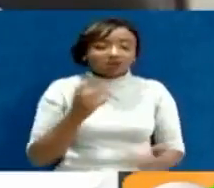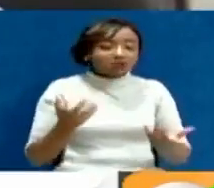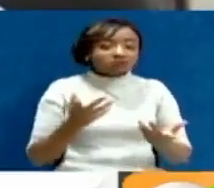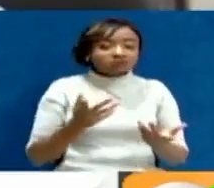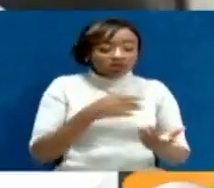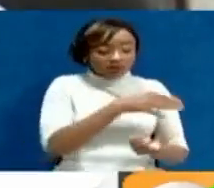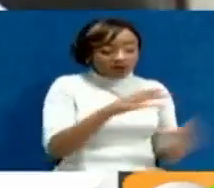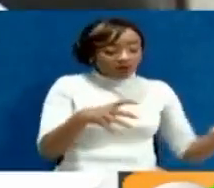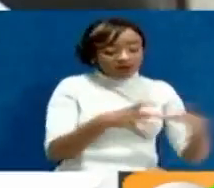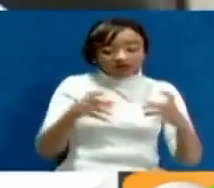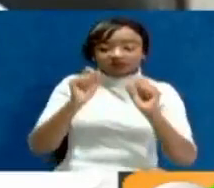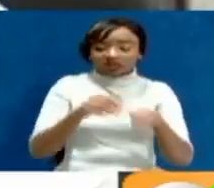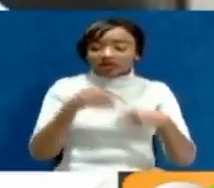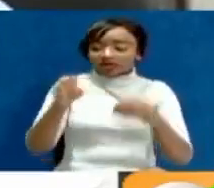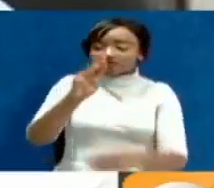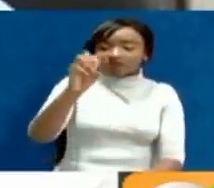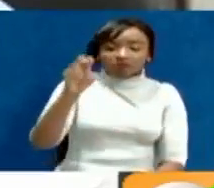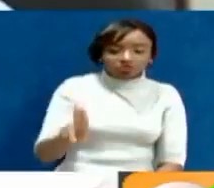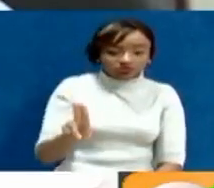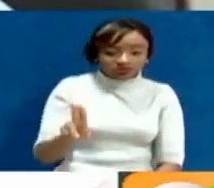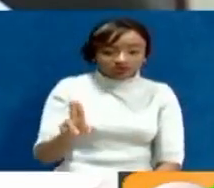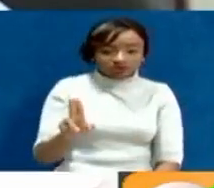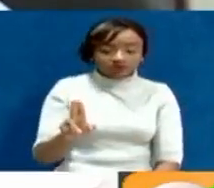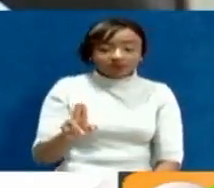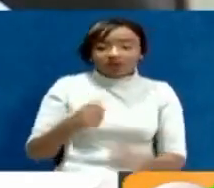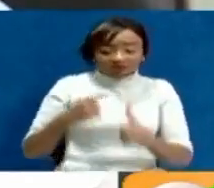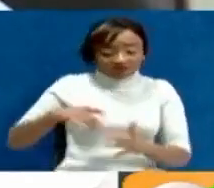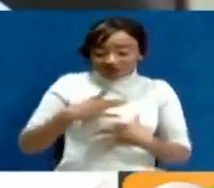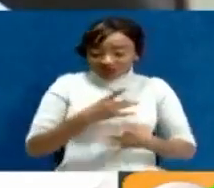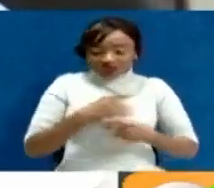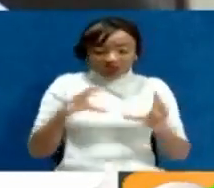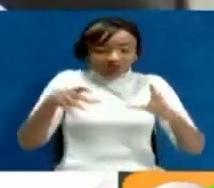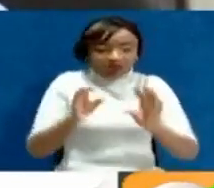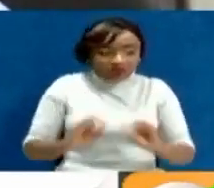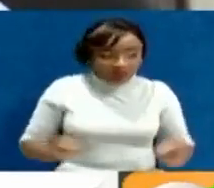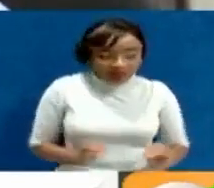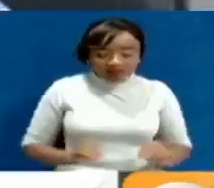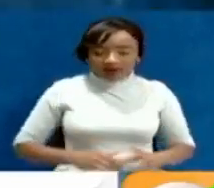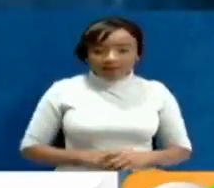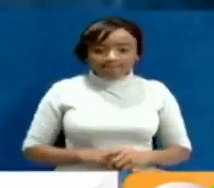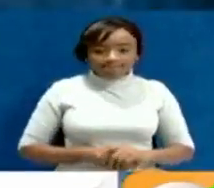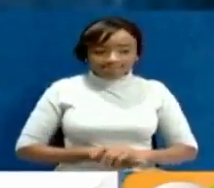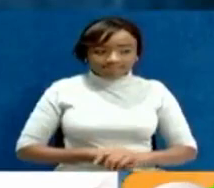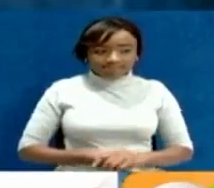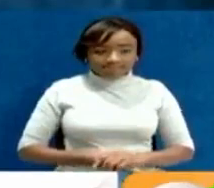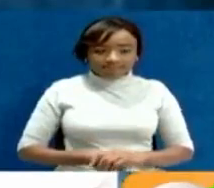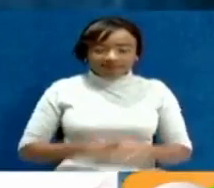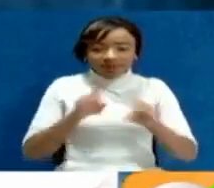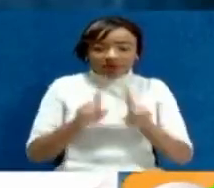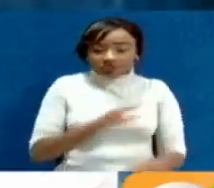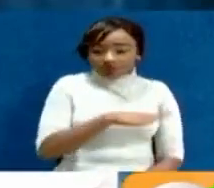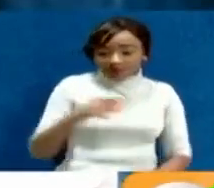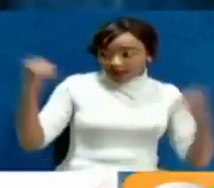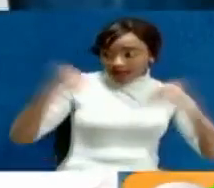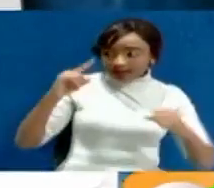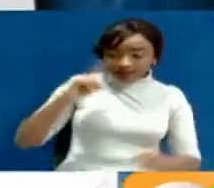can submit their memorandums. What have you? Ours, we are not interested parties. We are the owners of this process. In the deal,